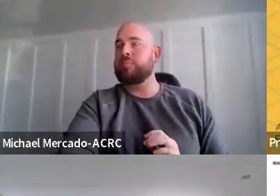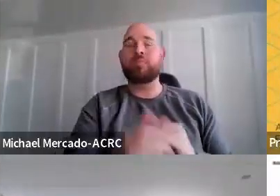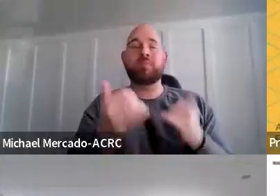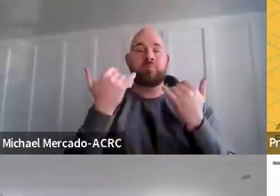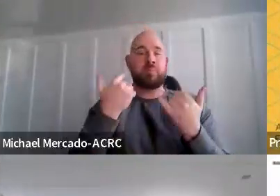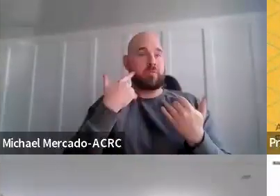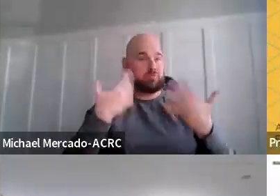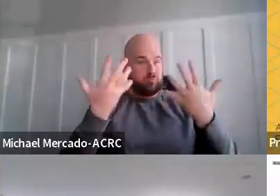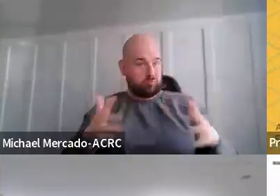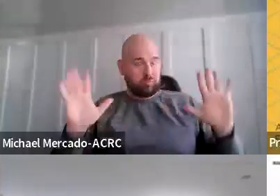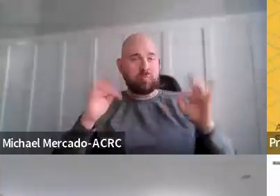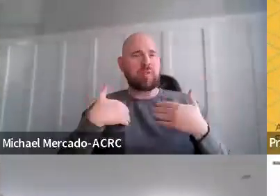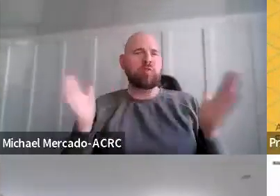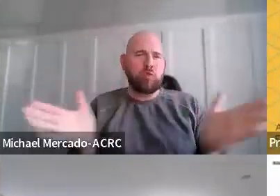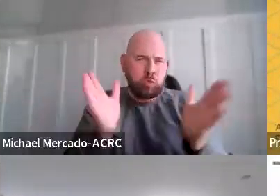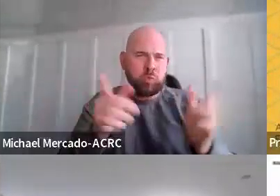cultures.